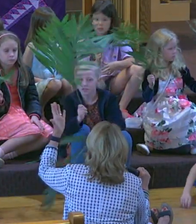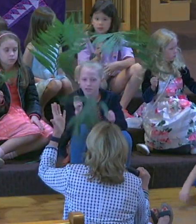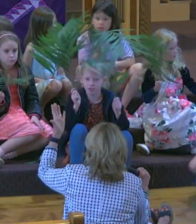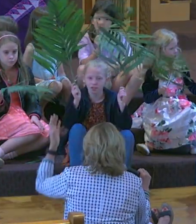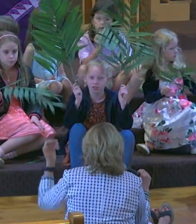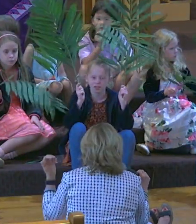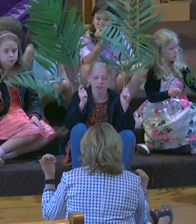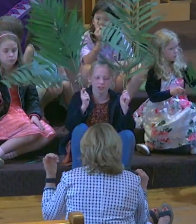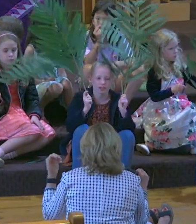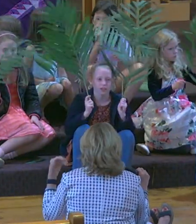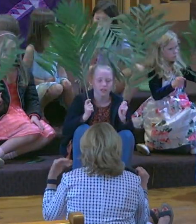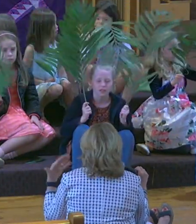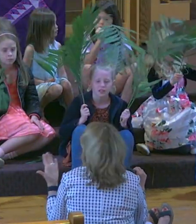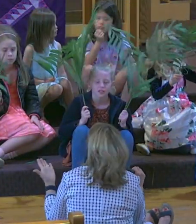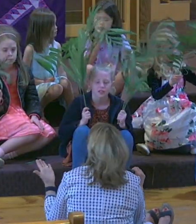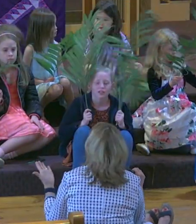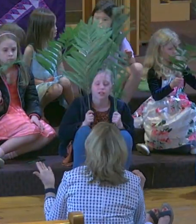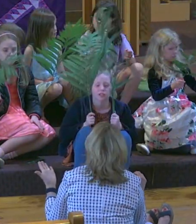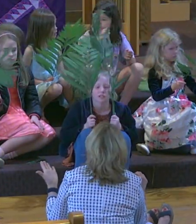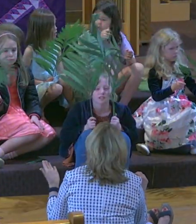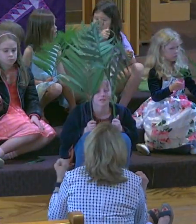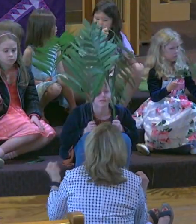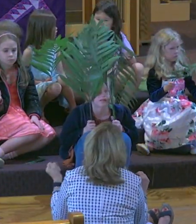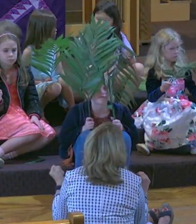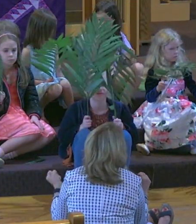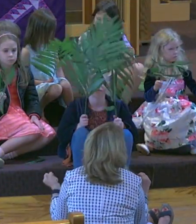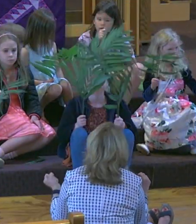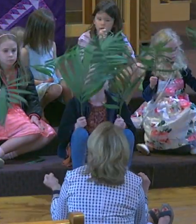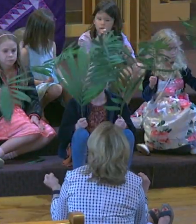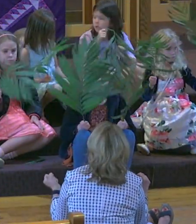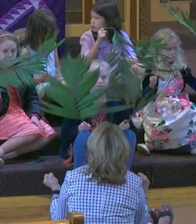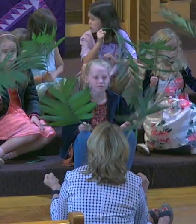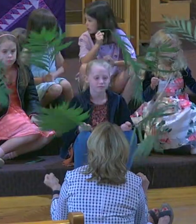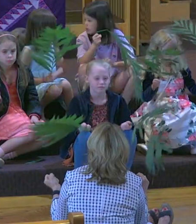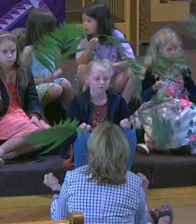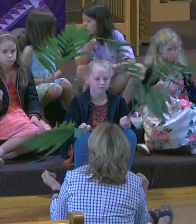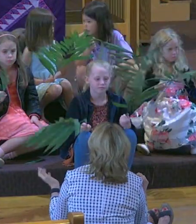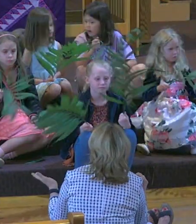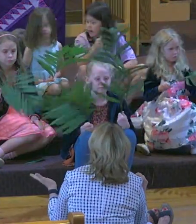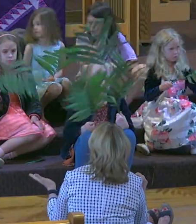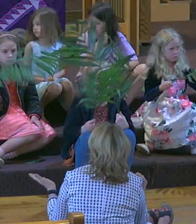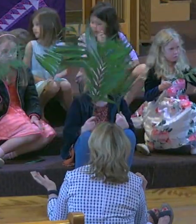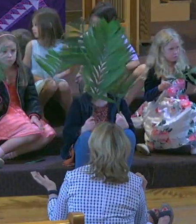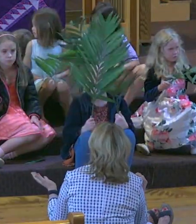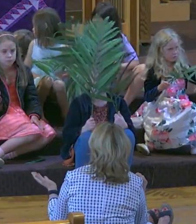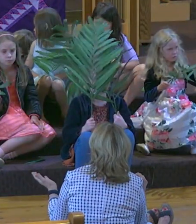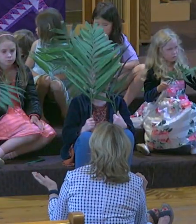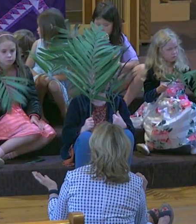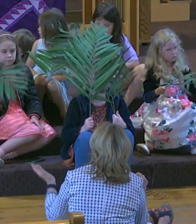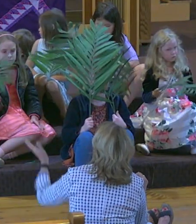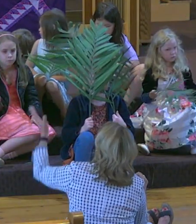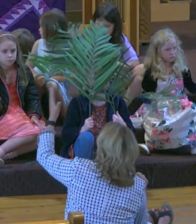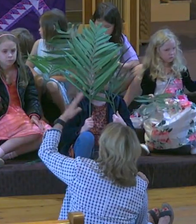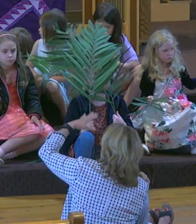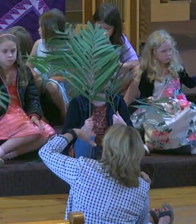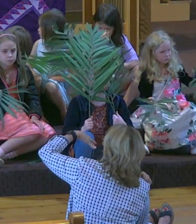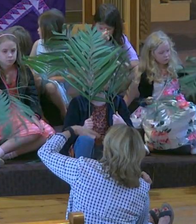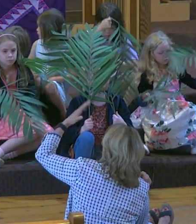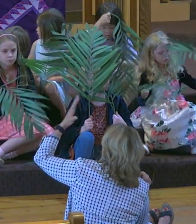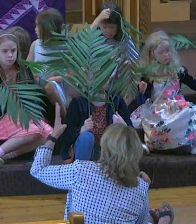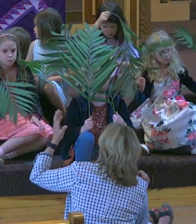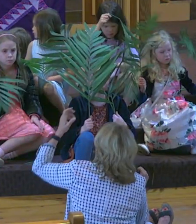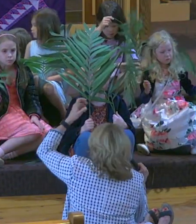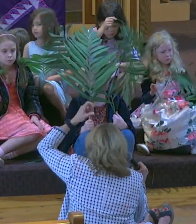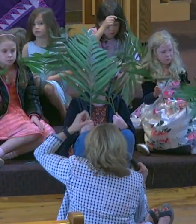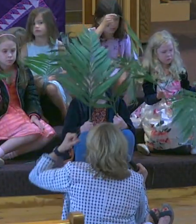Shelter. And they keep us kind of safe, just like Jesus does. Jesus can keep us safe, right? Just like the